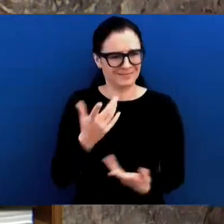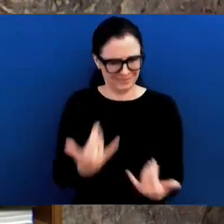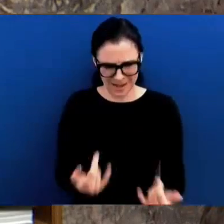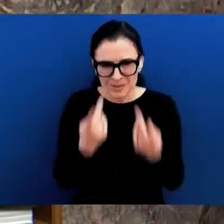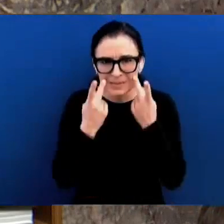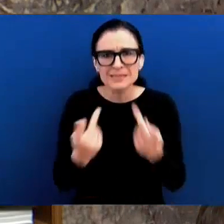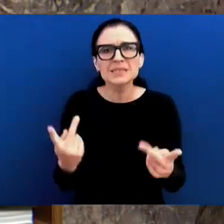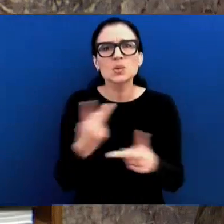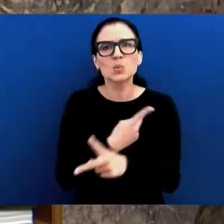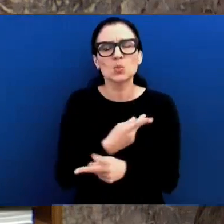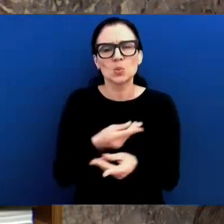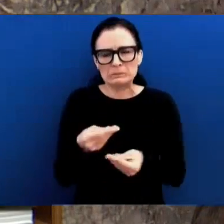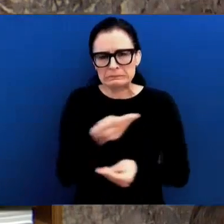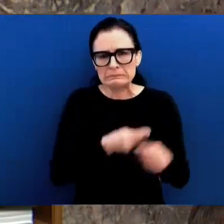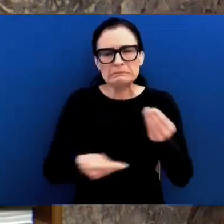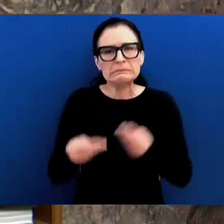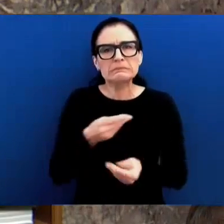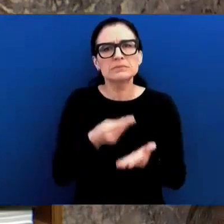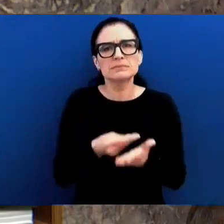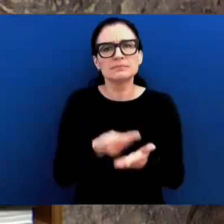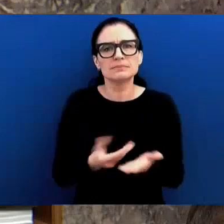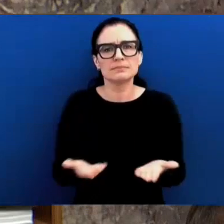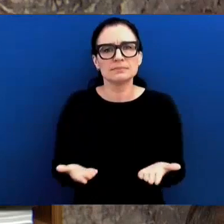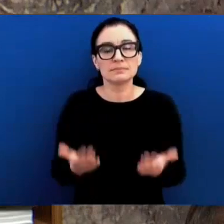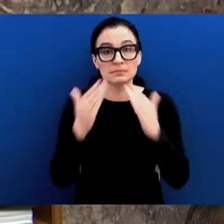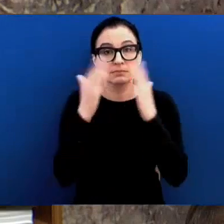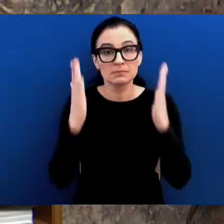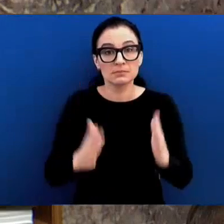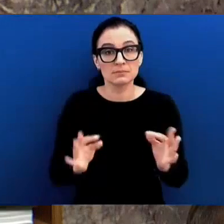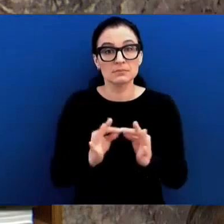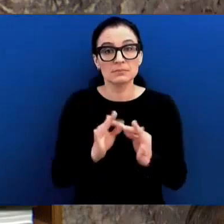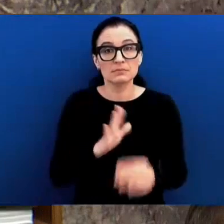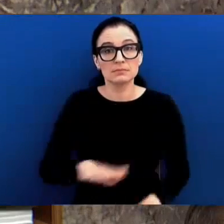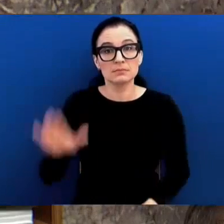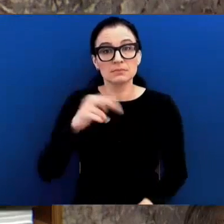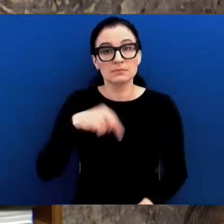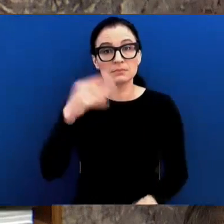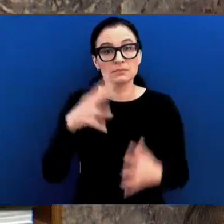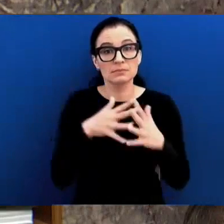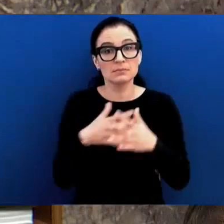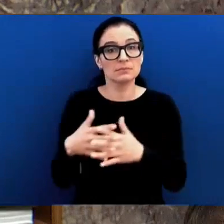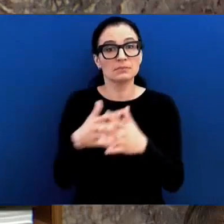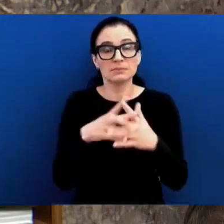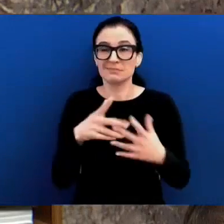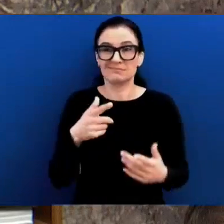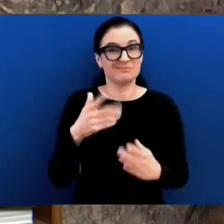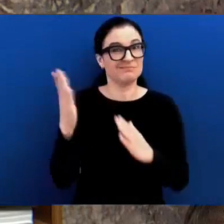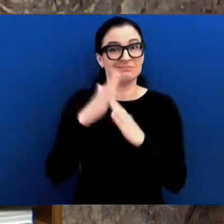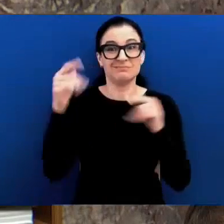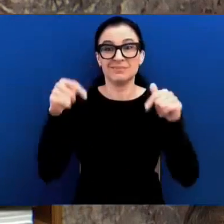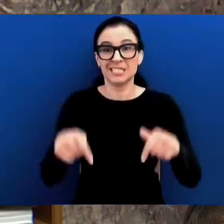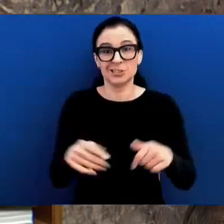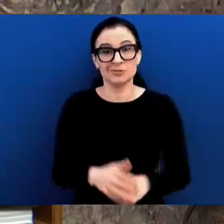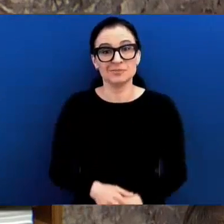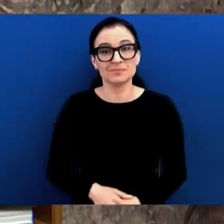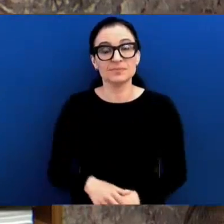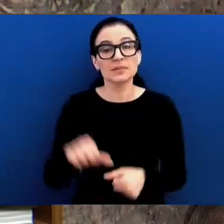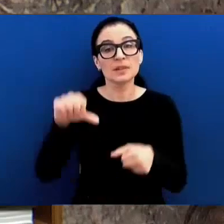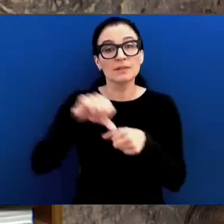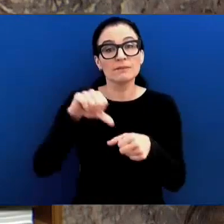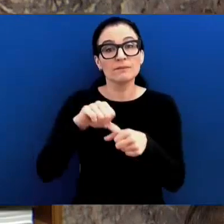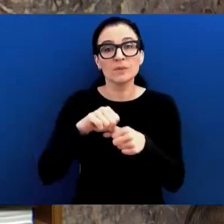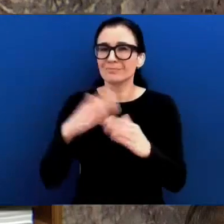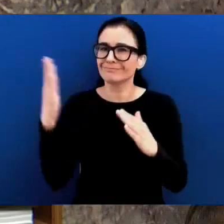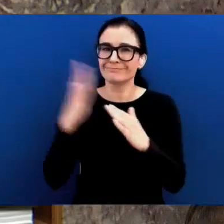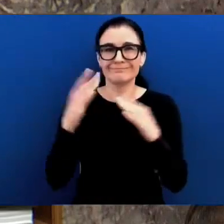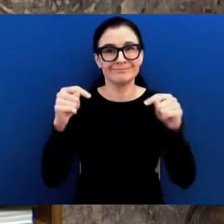Highest housing prices in North America, highest fuel prices in North America, highest rents in the entire country, and